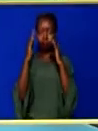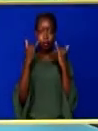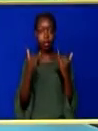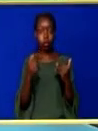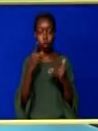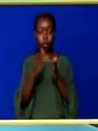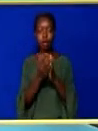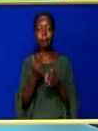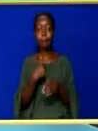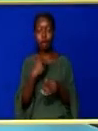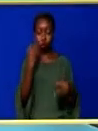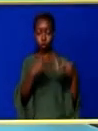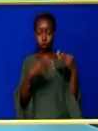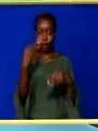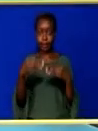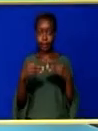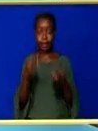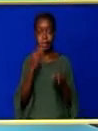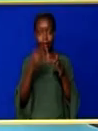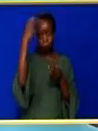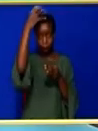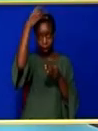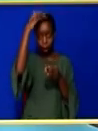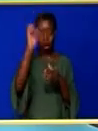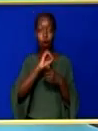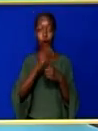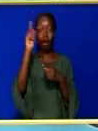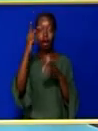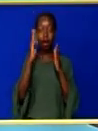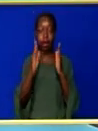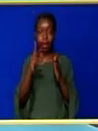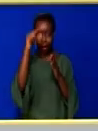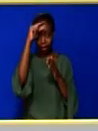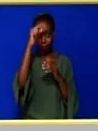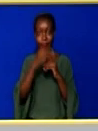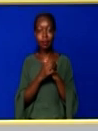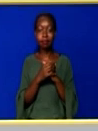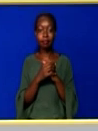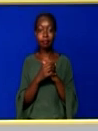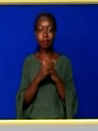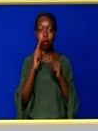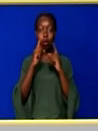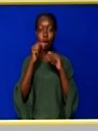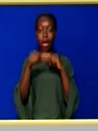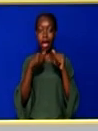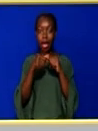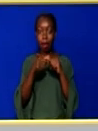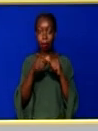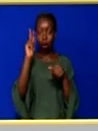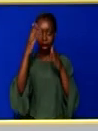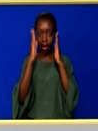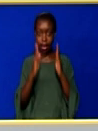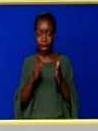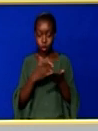you and I to judge whether was it Miguna or Kenyan government who was on the wrong side. Yes. So we talk of a former Kenyan citizen by birth